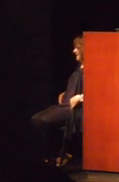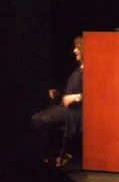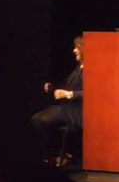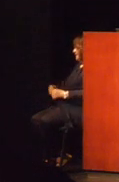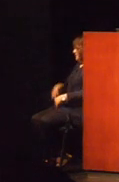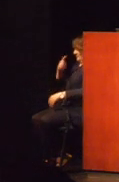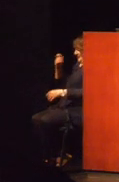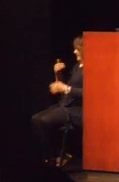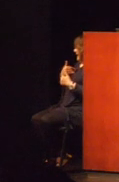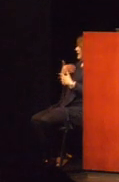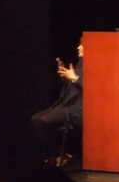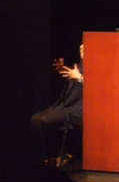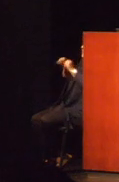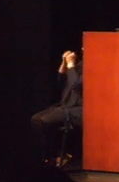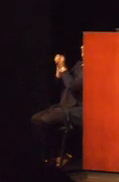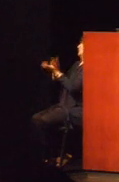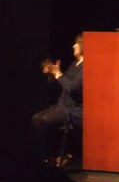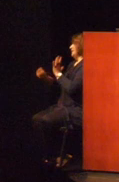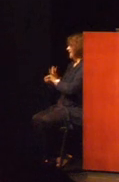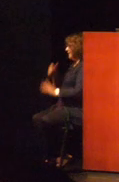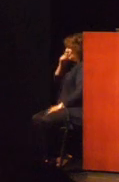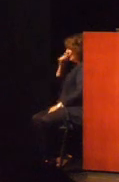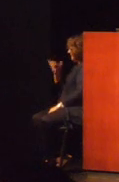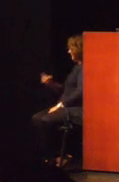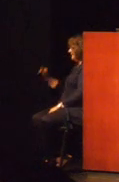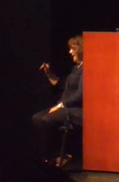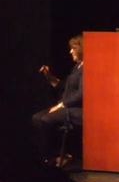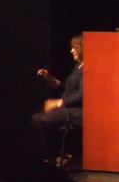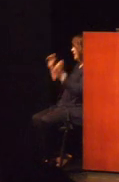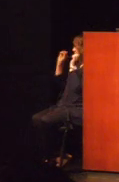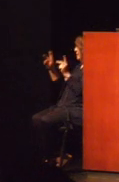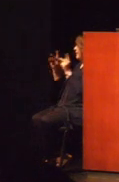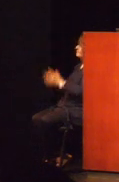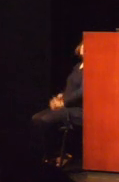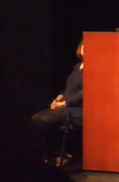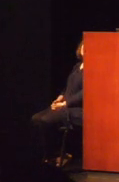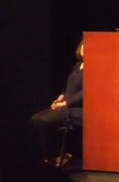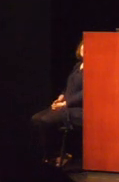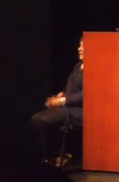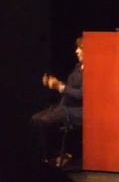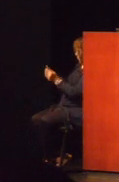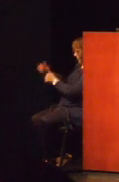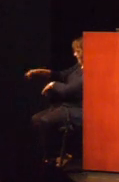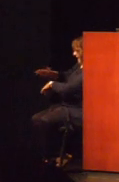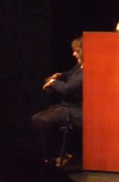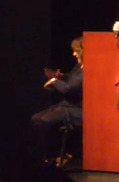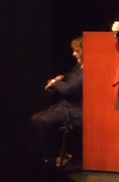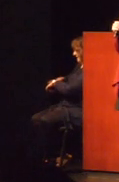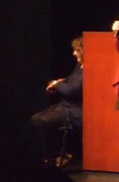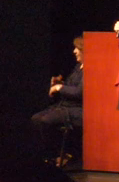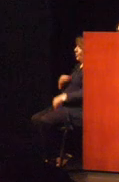because they just have so much social meaning, and race is the same way. Okay, so with that caveat, white